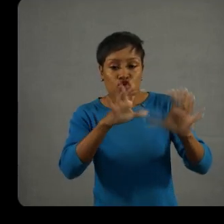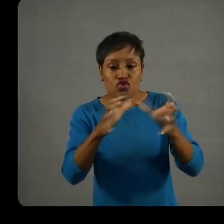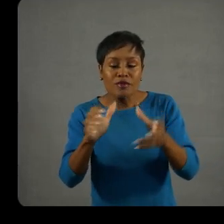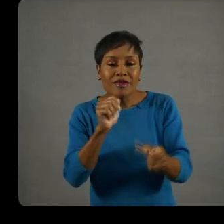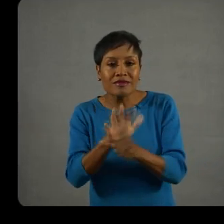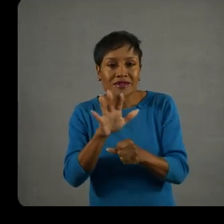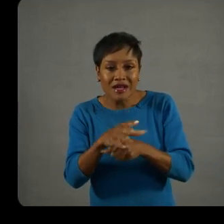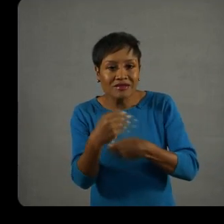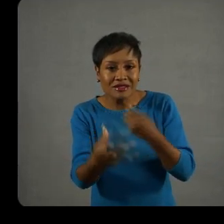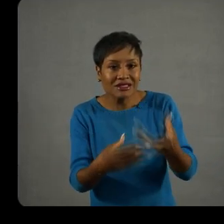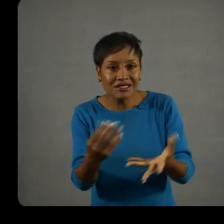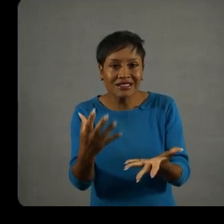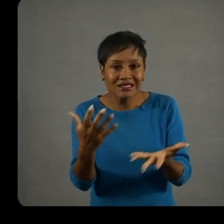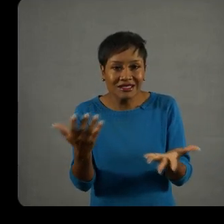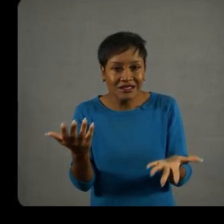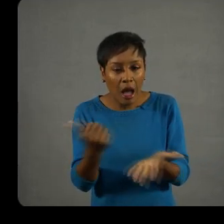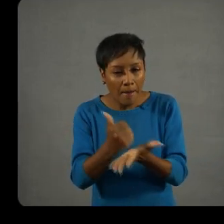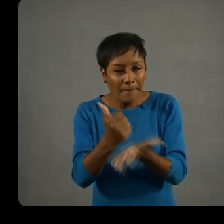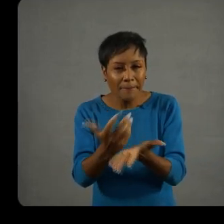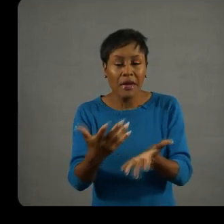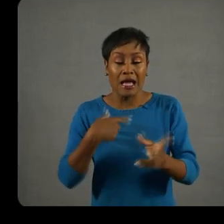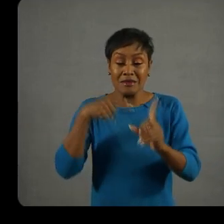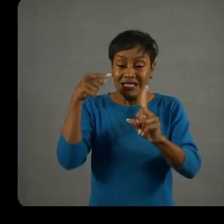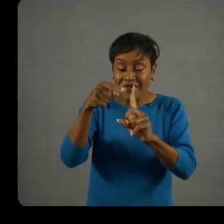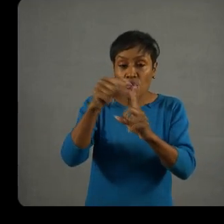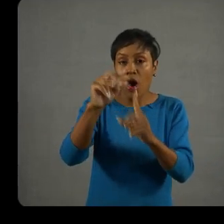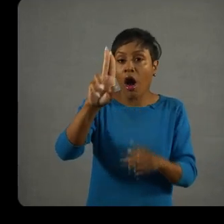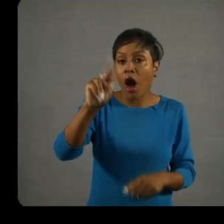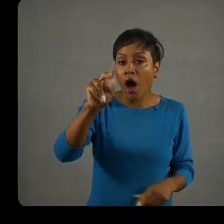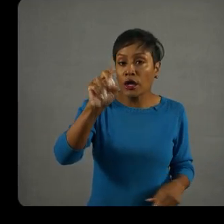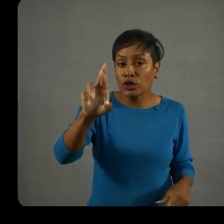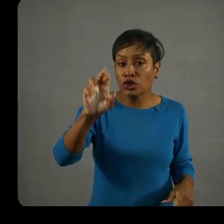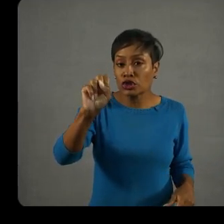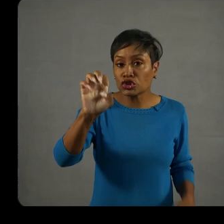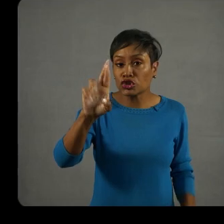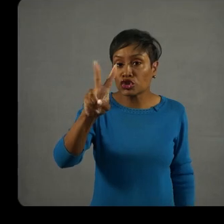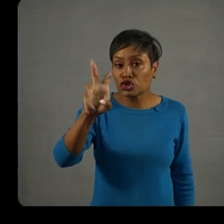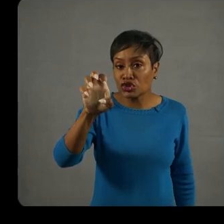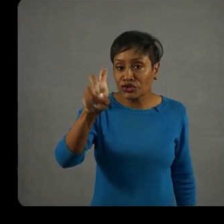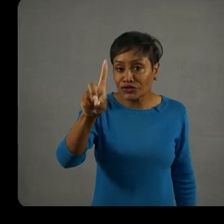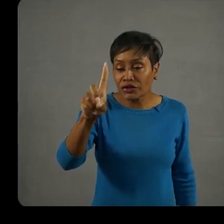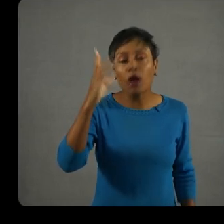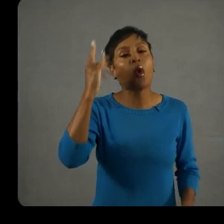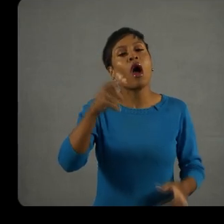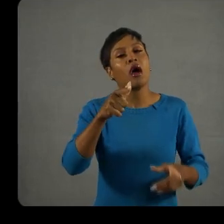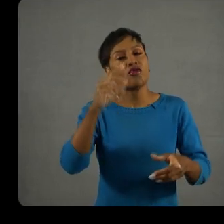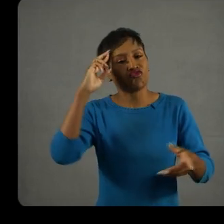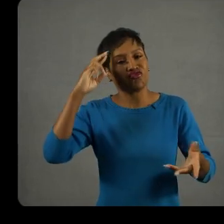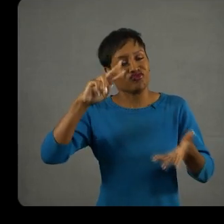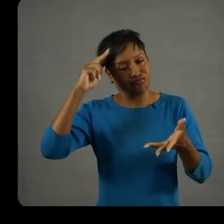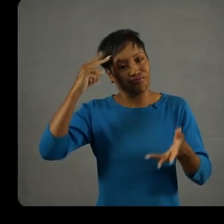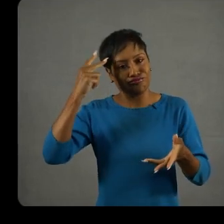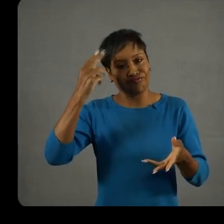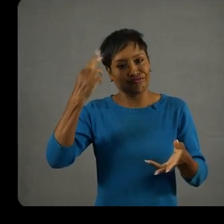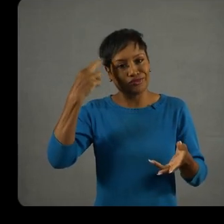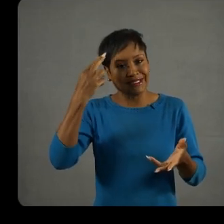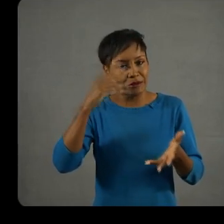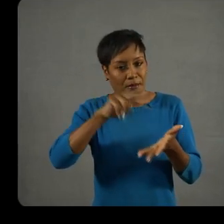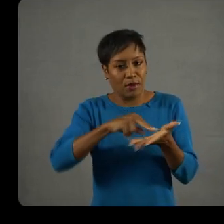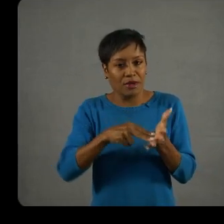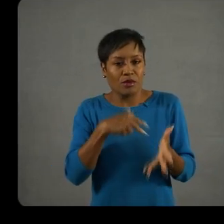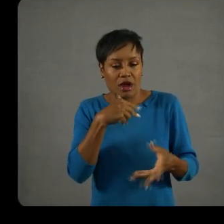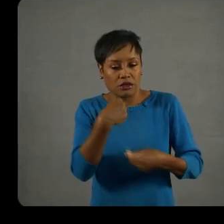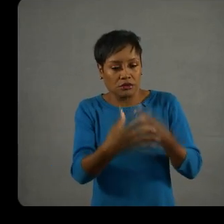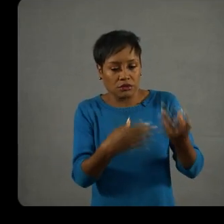groups. So I specifically use the word underserved because they're underrepresented for a reason, because we're not serving them